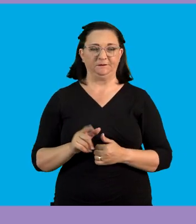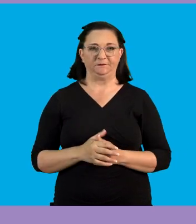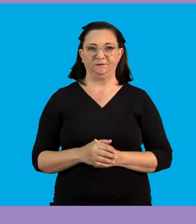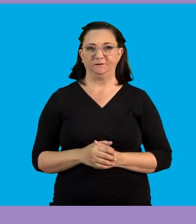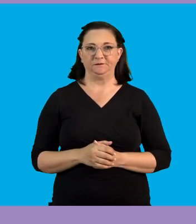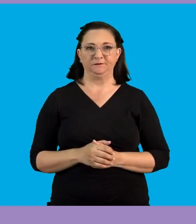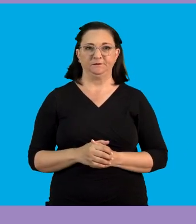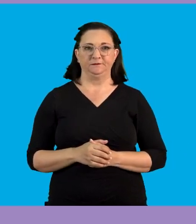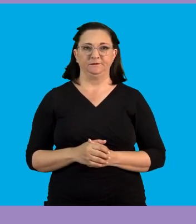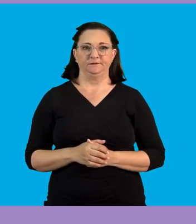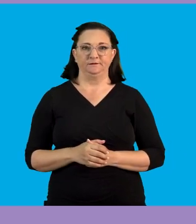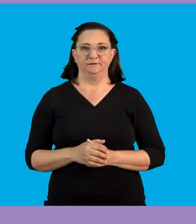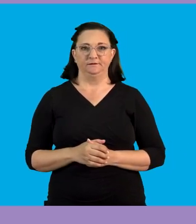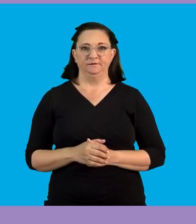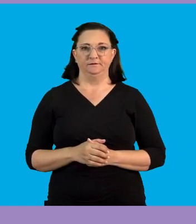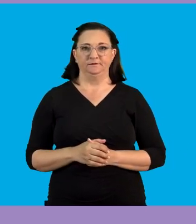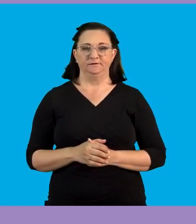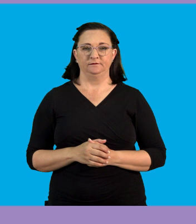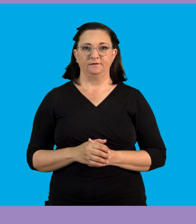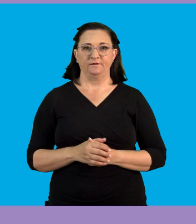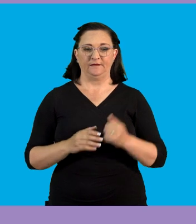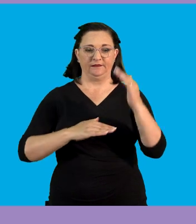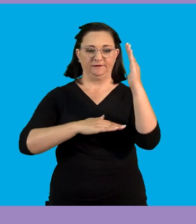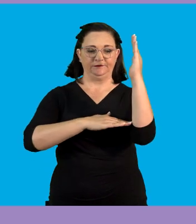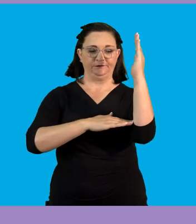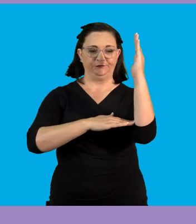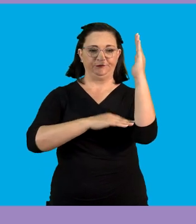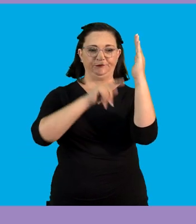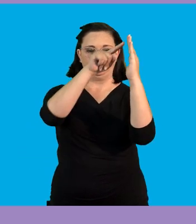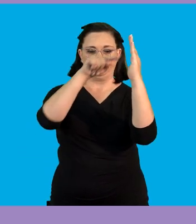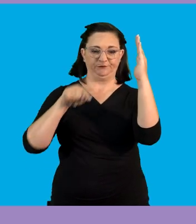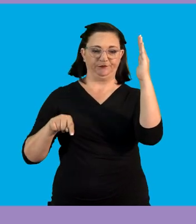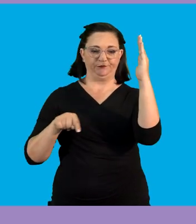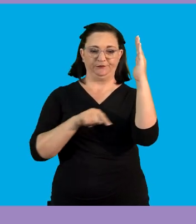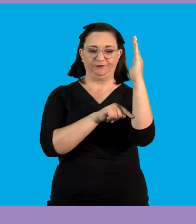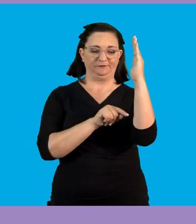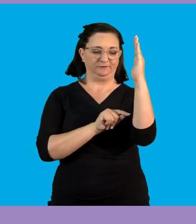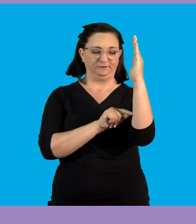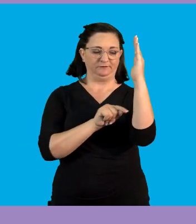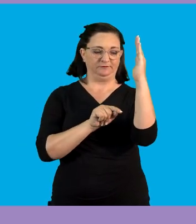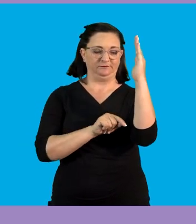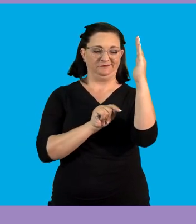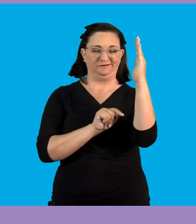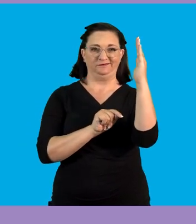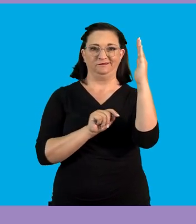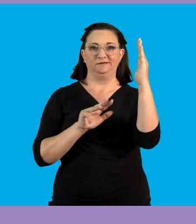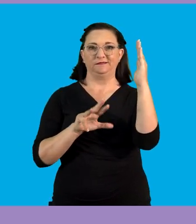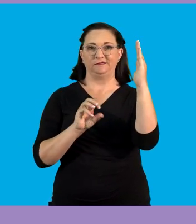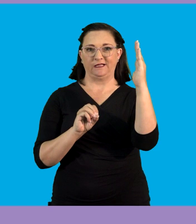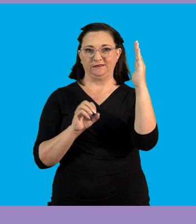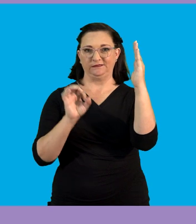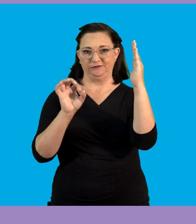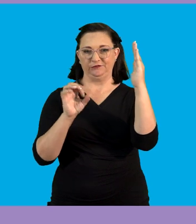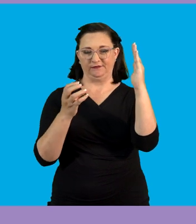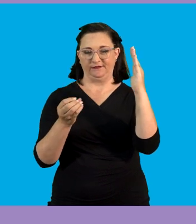there. And then the next one is a right-angled triangle, which means that in the triangle there